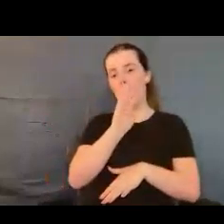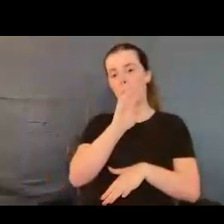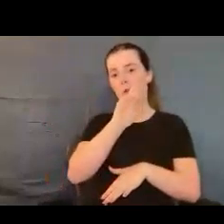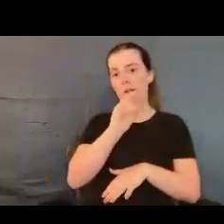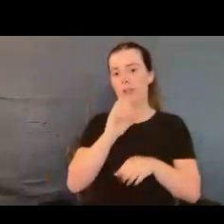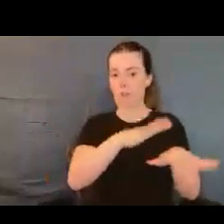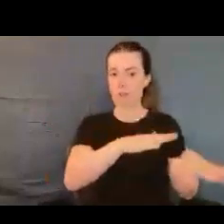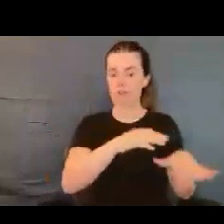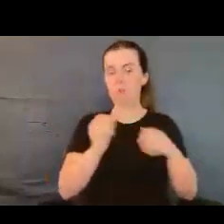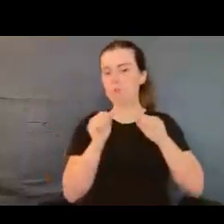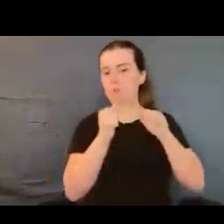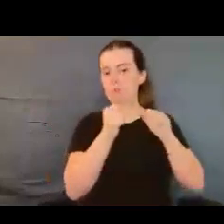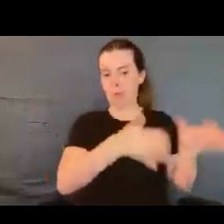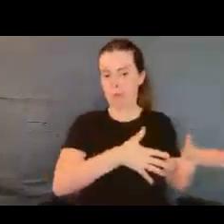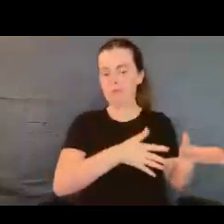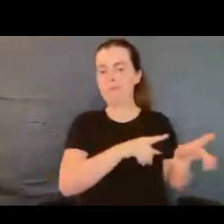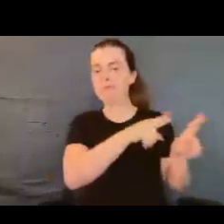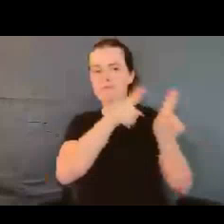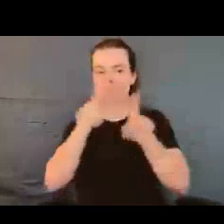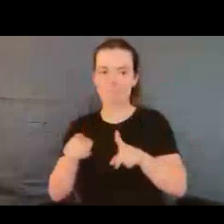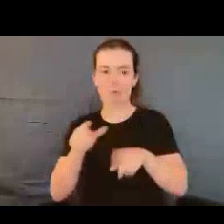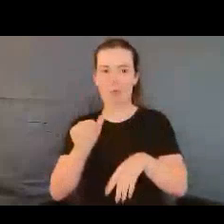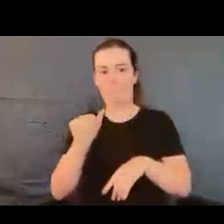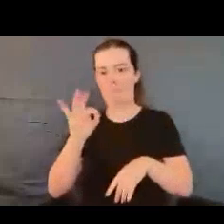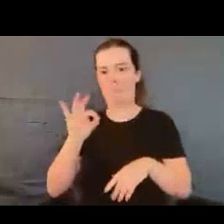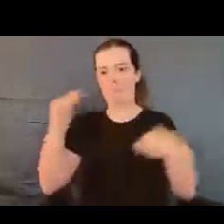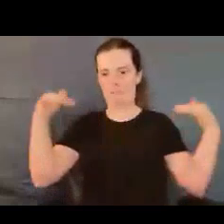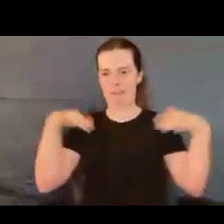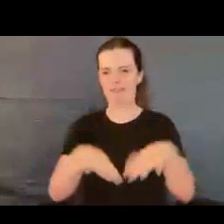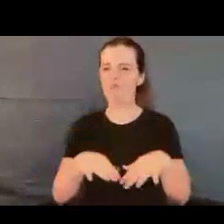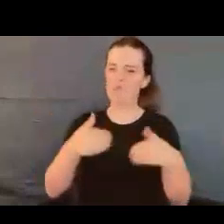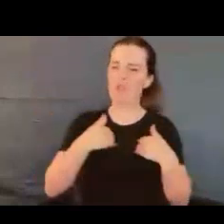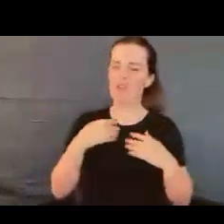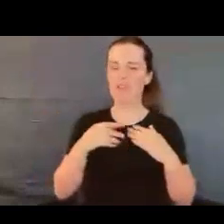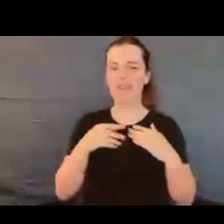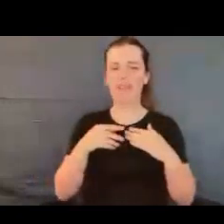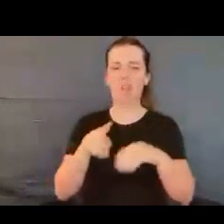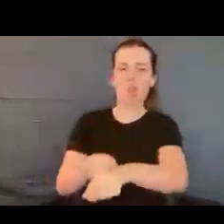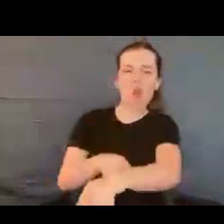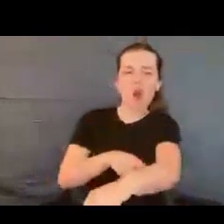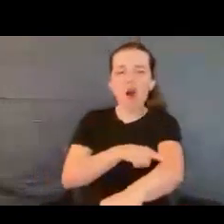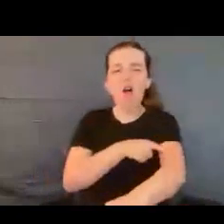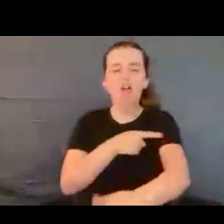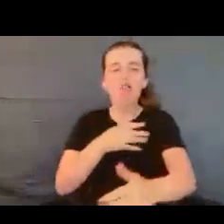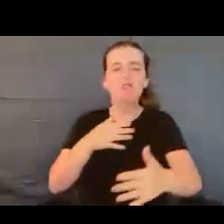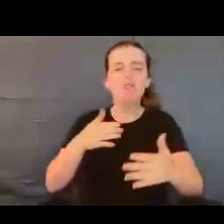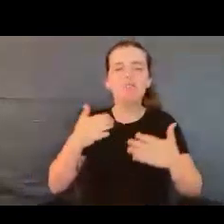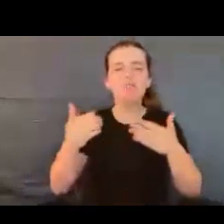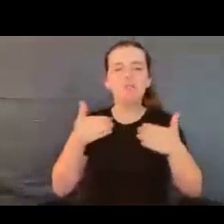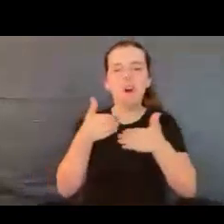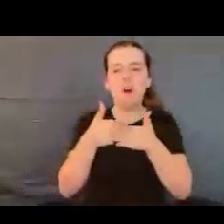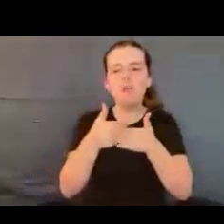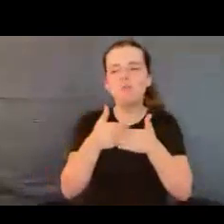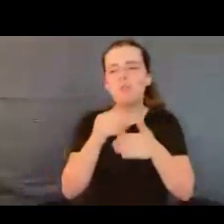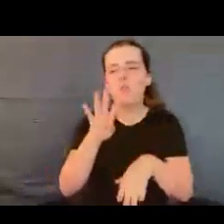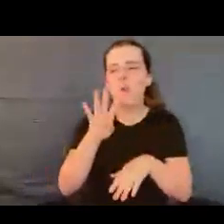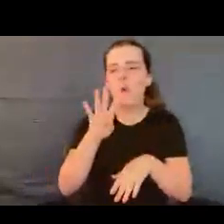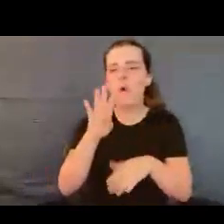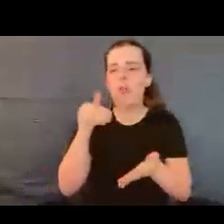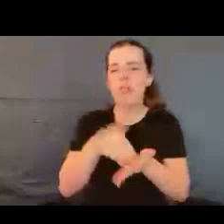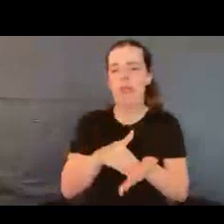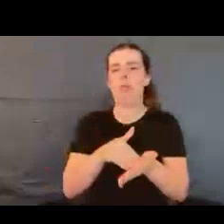is up in this corner over here. And you have this kind of like long, I think it's, yeah, over almost 4,000 feet of descending down